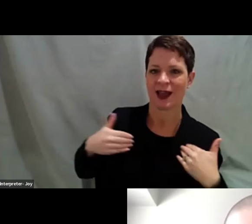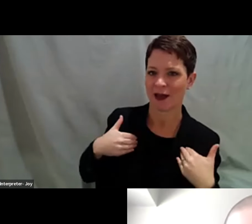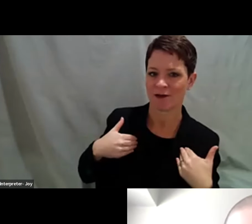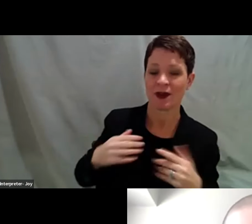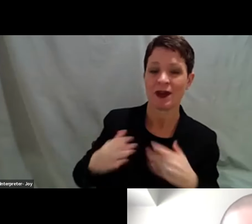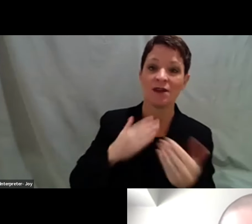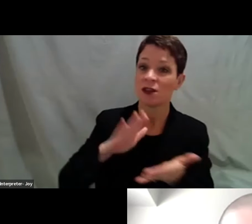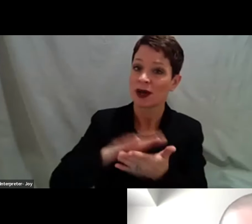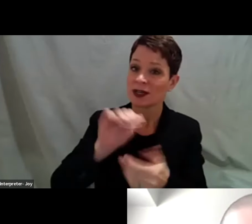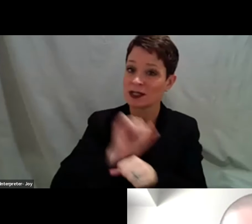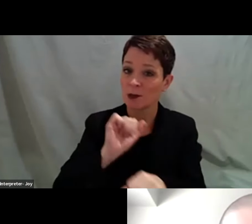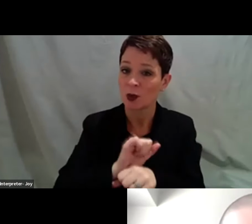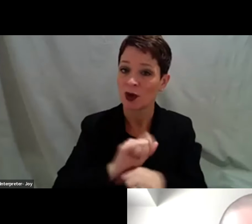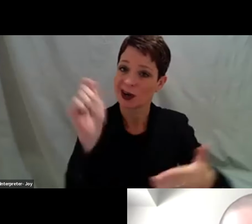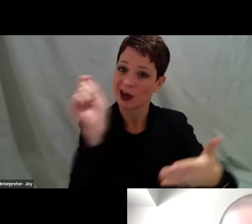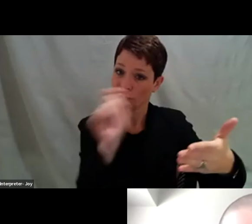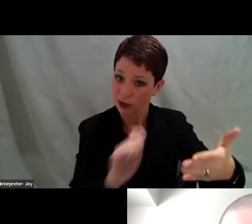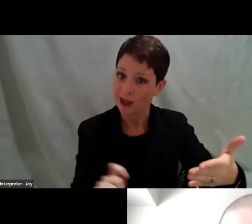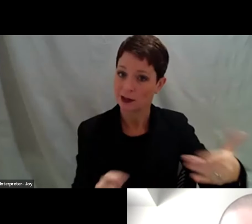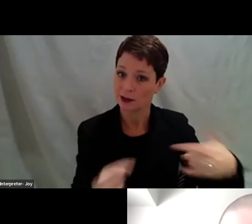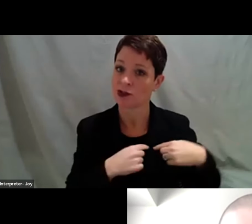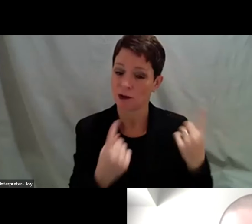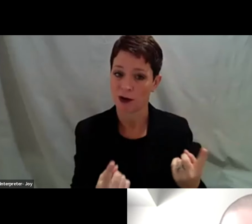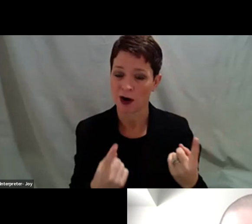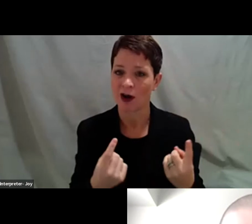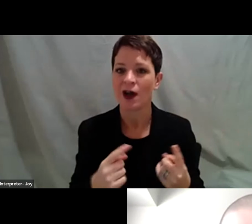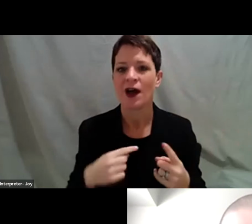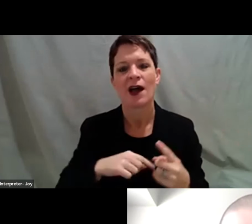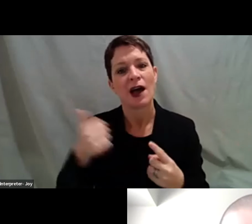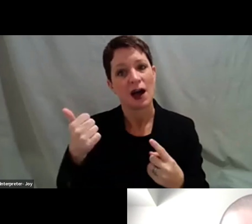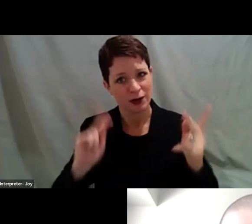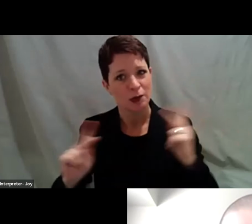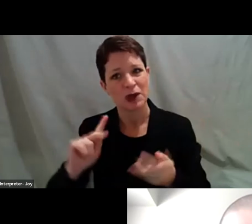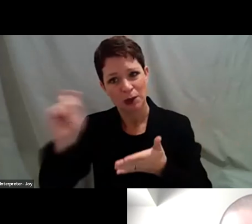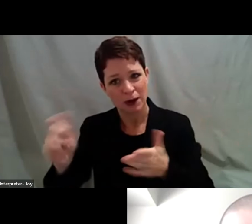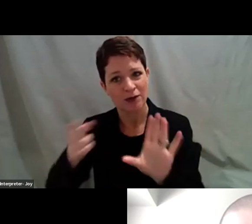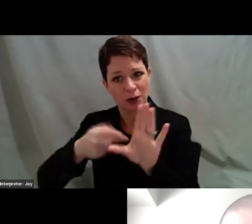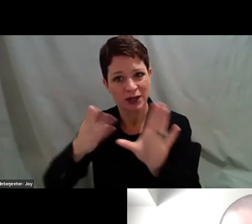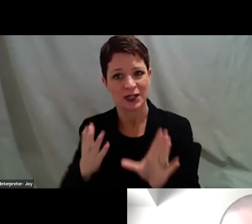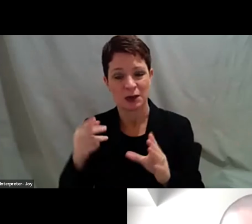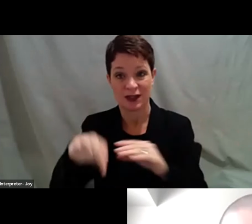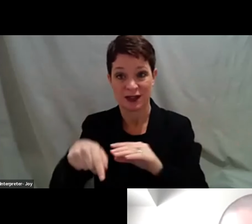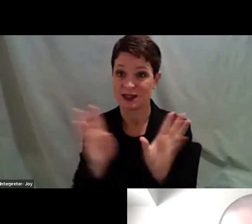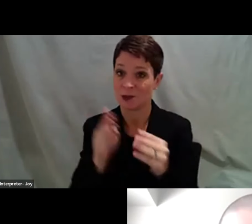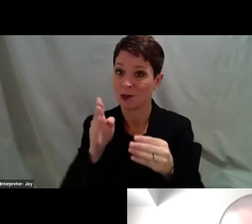academic work on this subject, as have several others participating in this